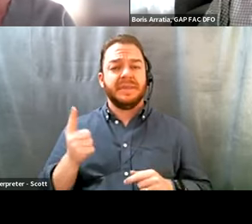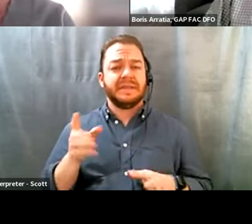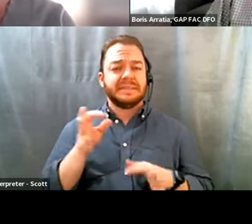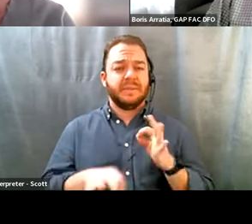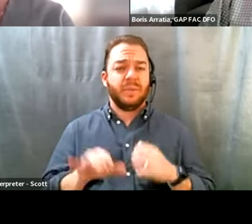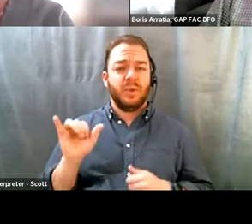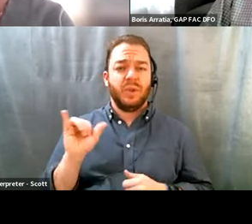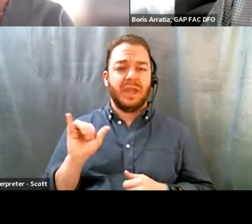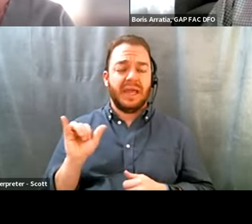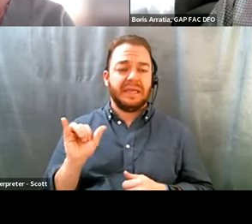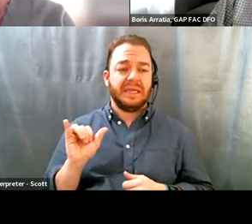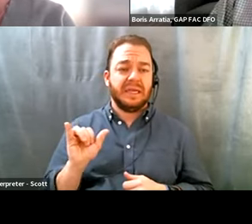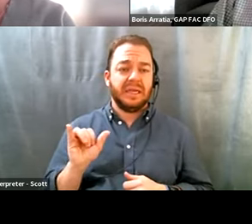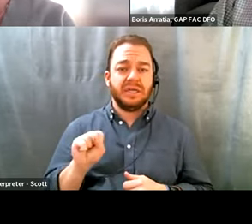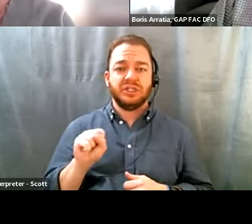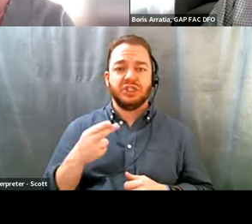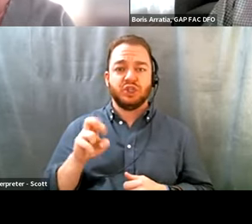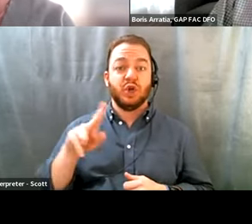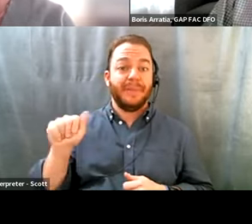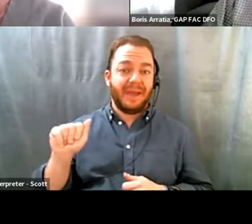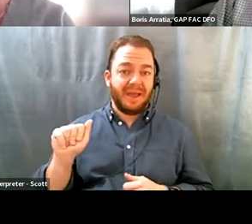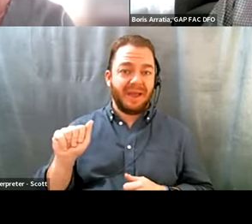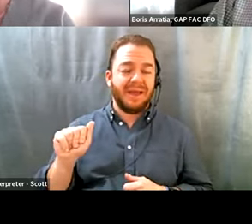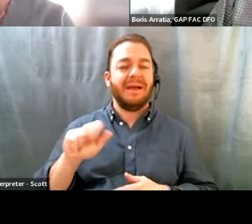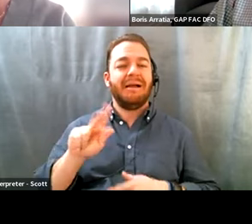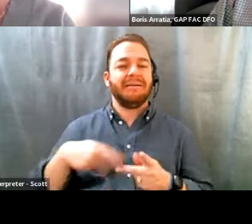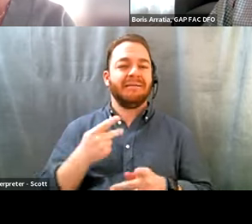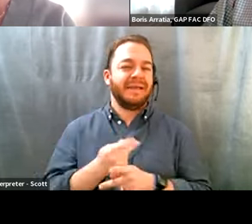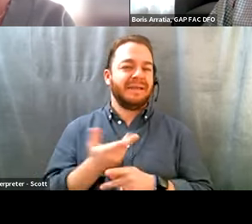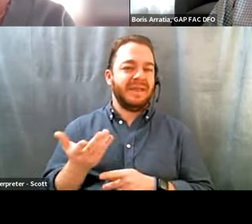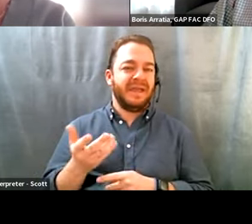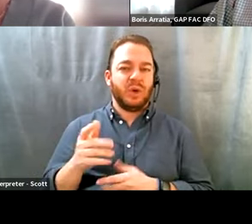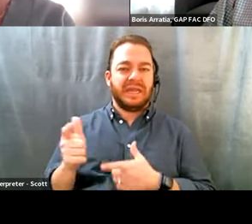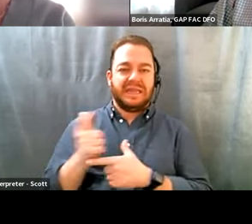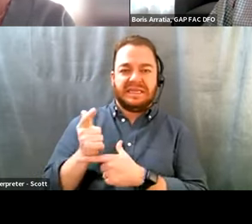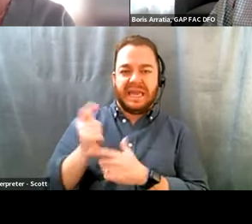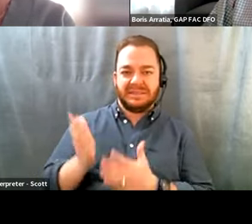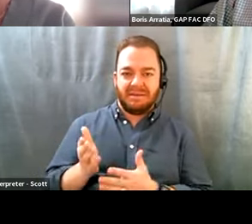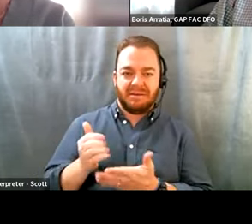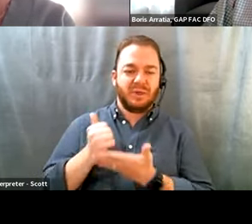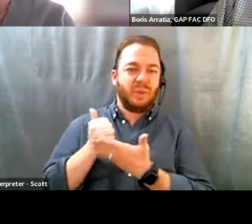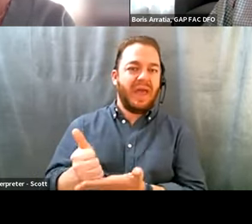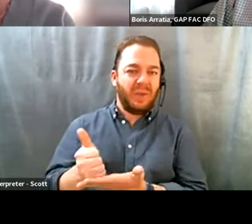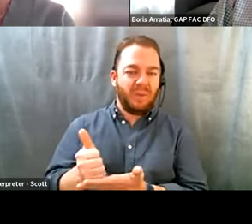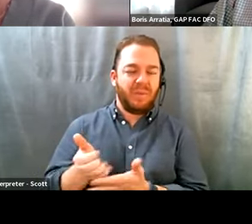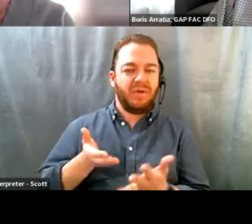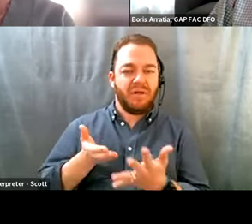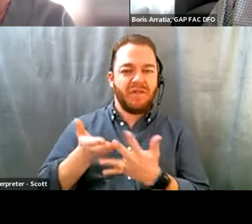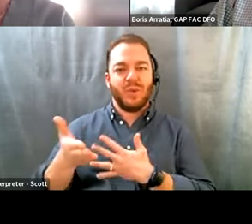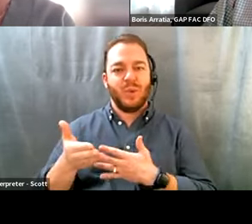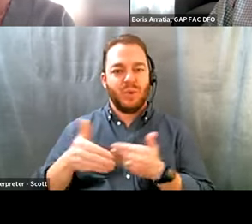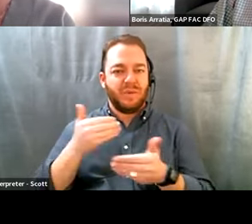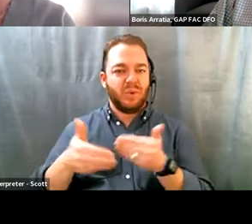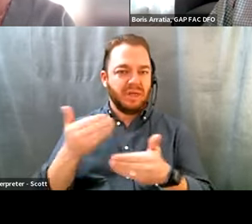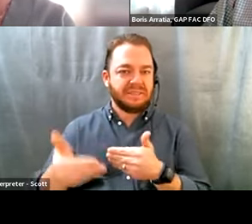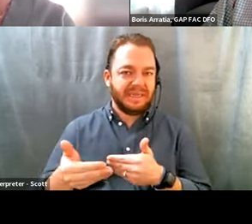like a Sherpa type of, you know, or a liaison that can help them through the process